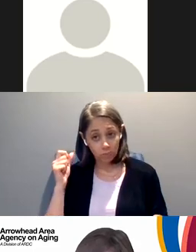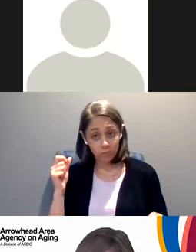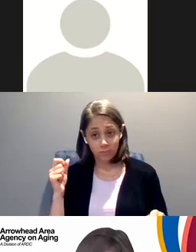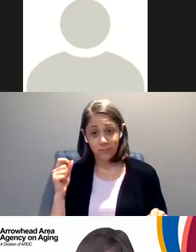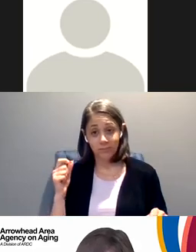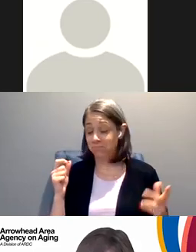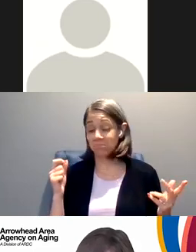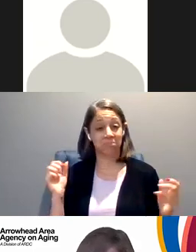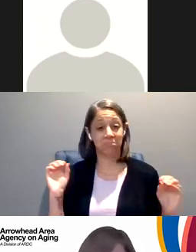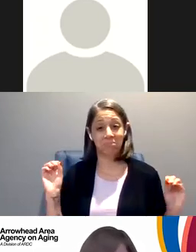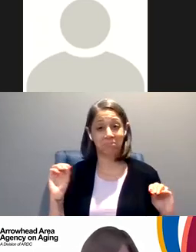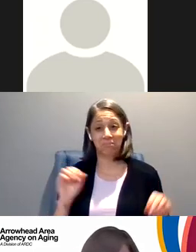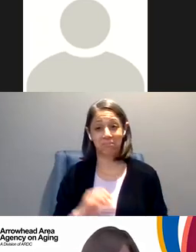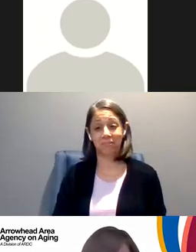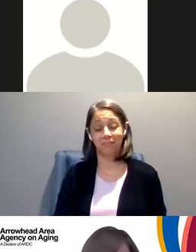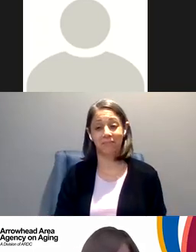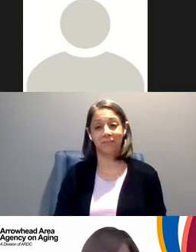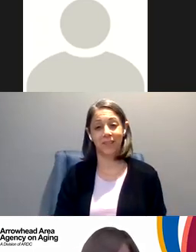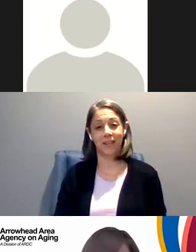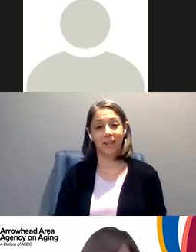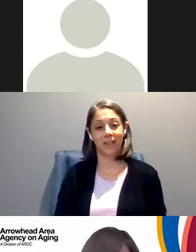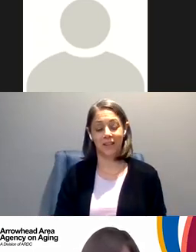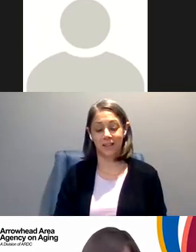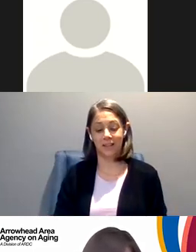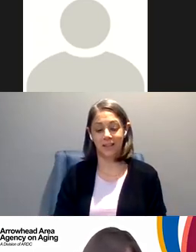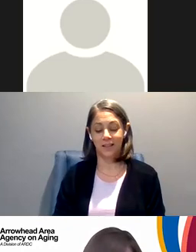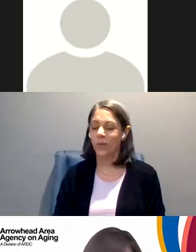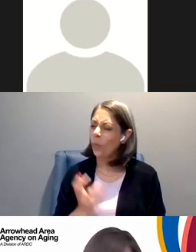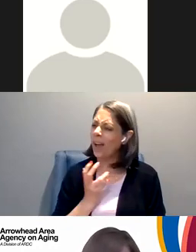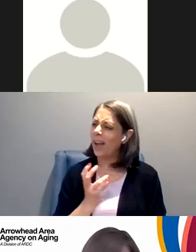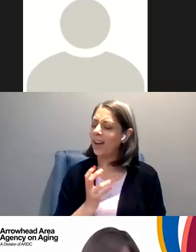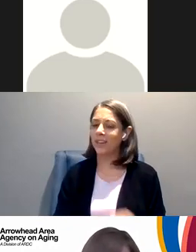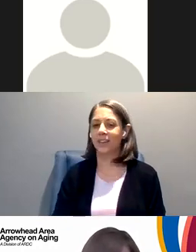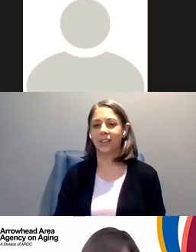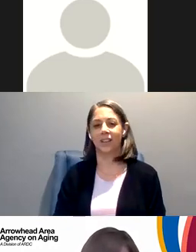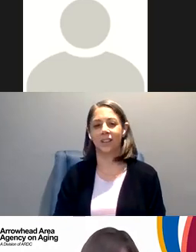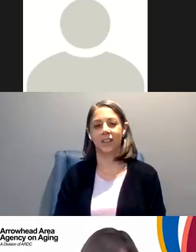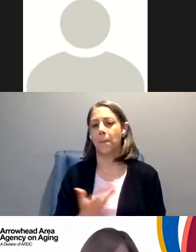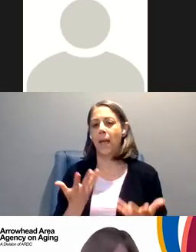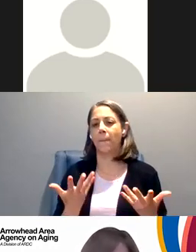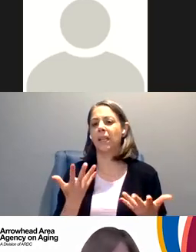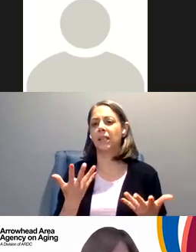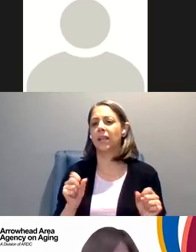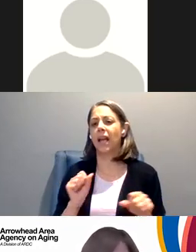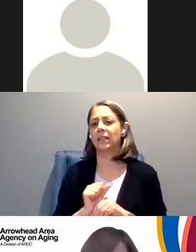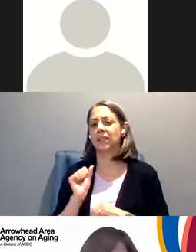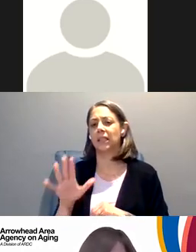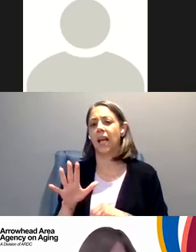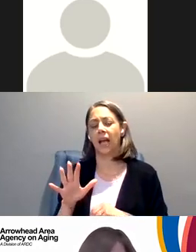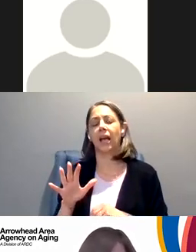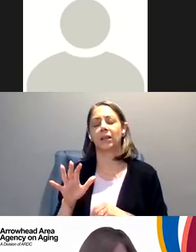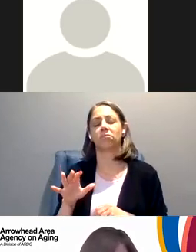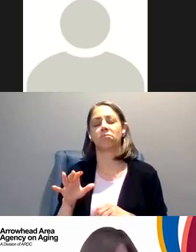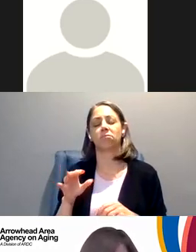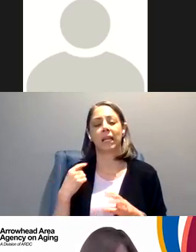I can't yet. Oh no. Well, maybe we can send it out in an email after